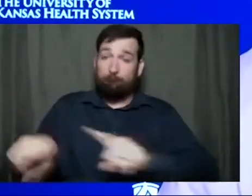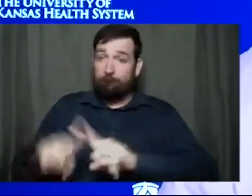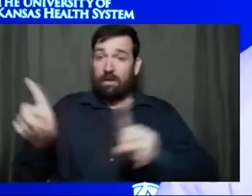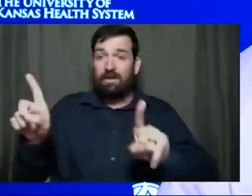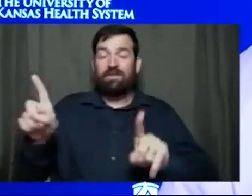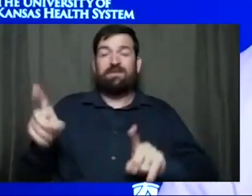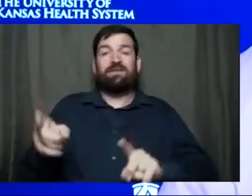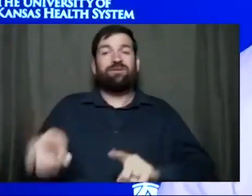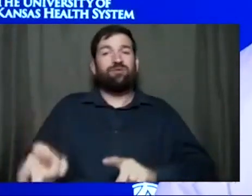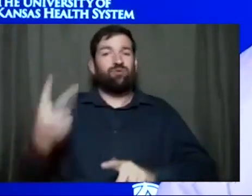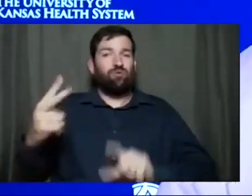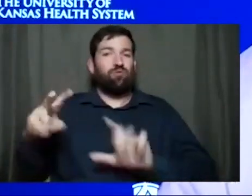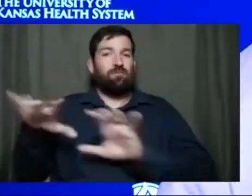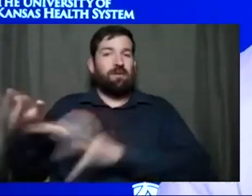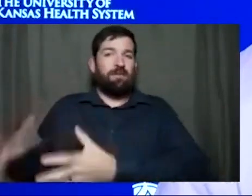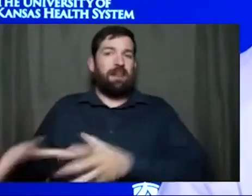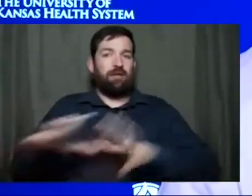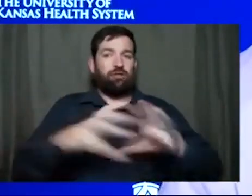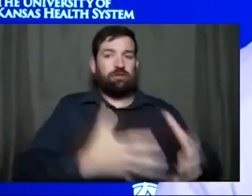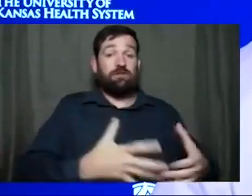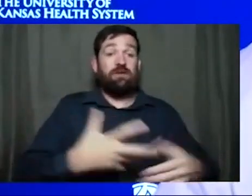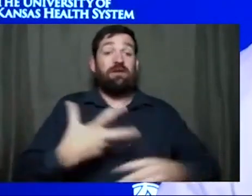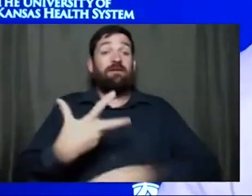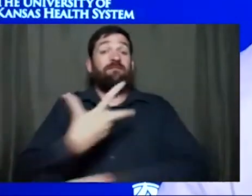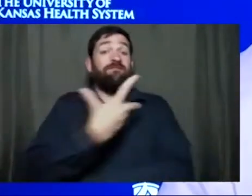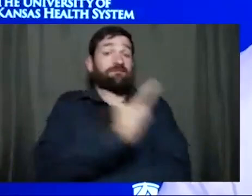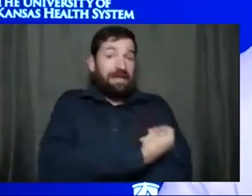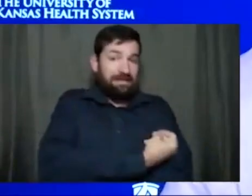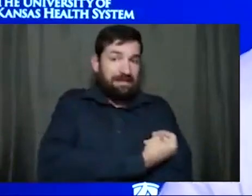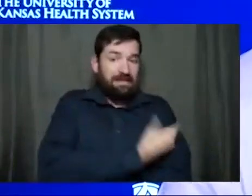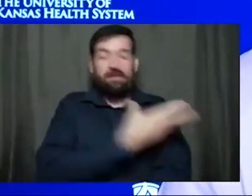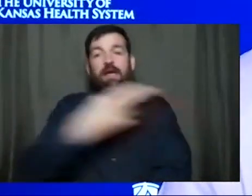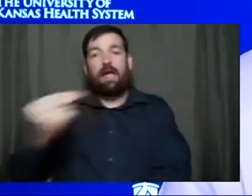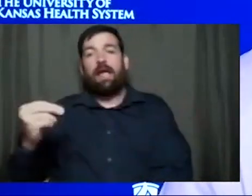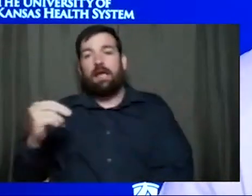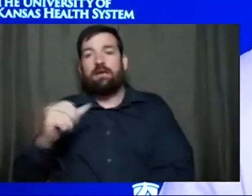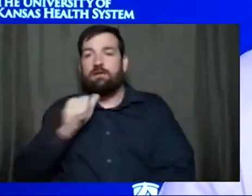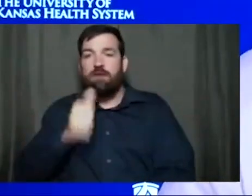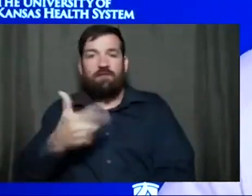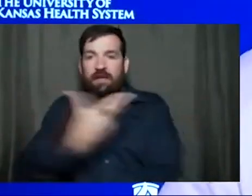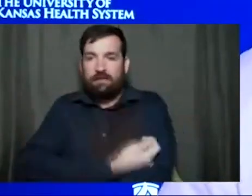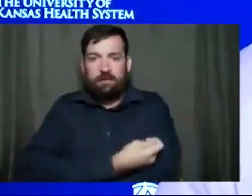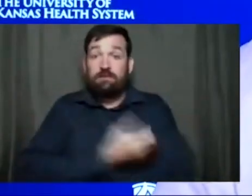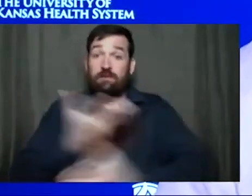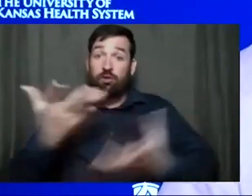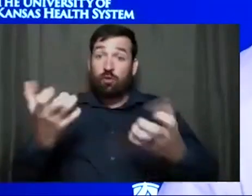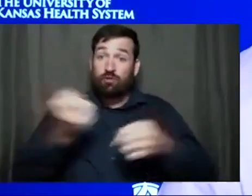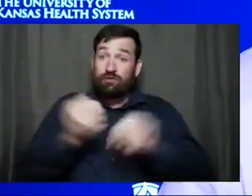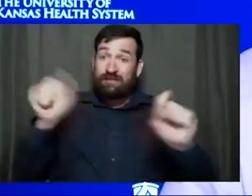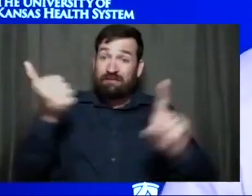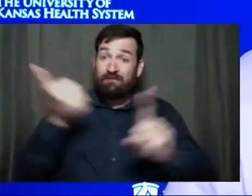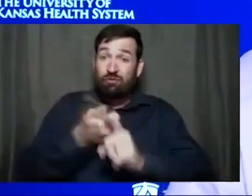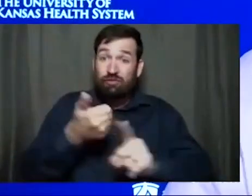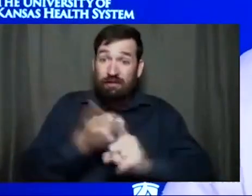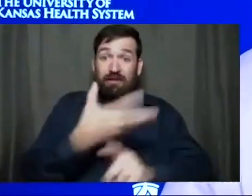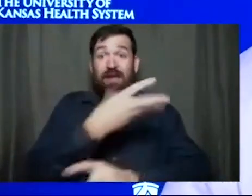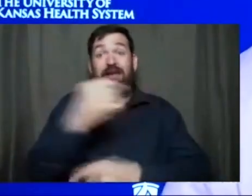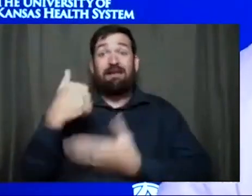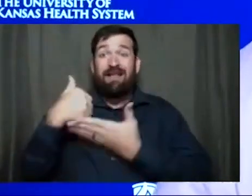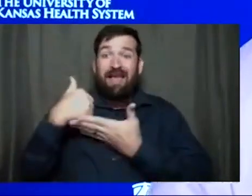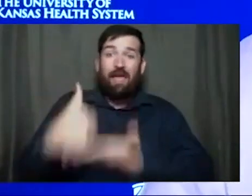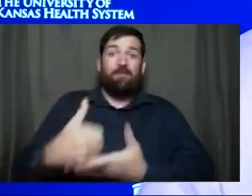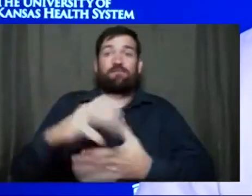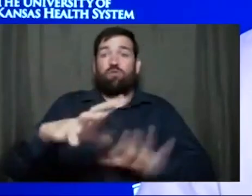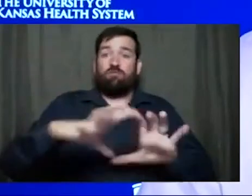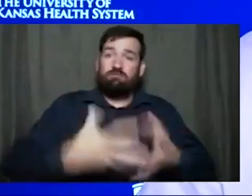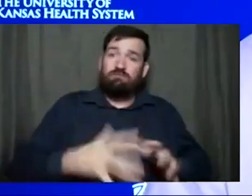populations now, the vaccinated and the unvaccinated. And if you want to save yourself individually and help your bubble and help your family and your